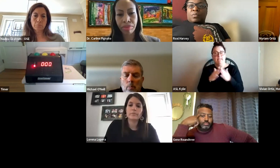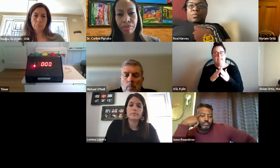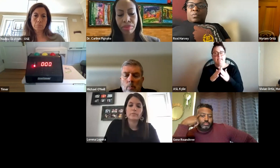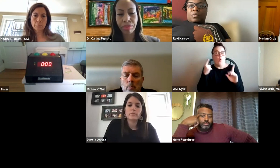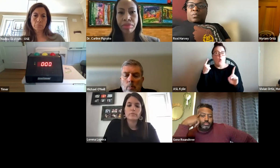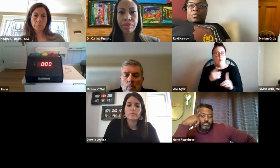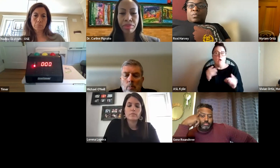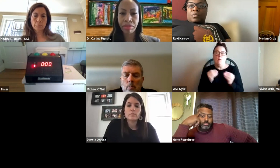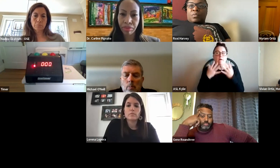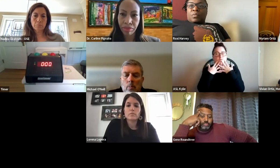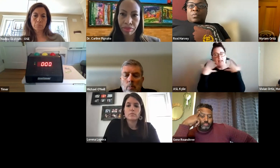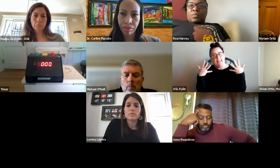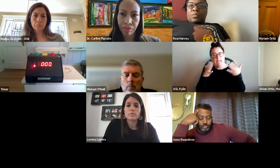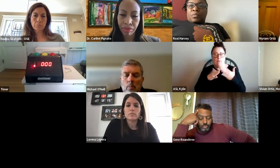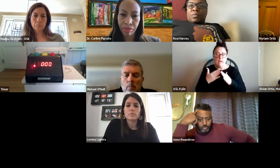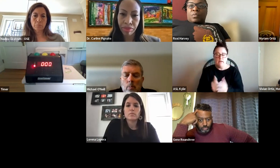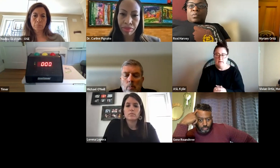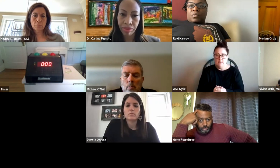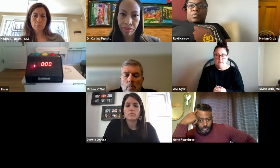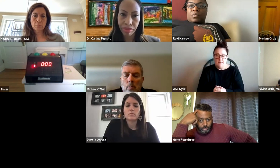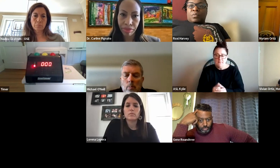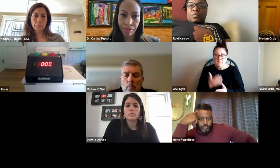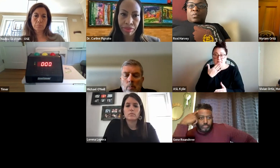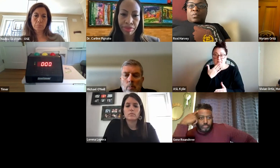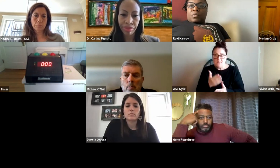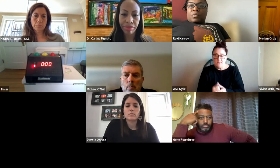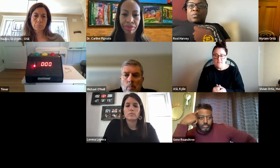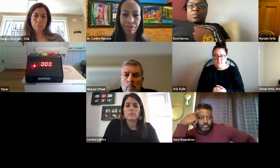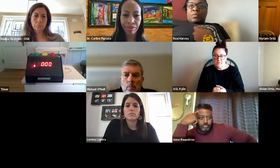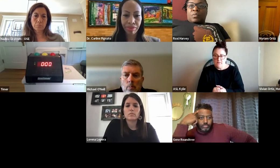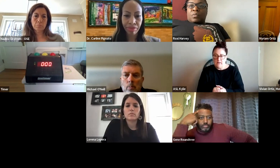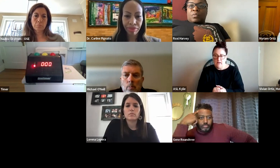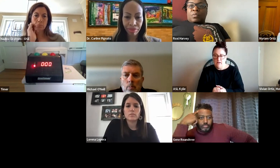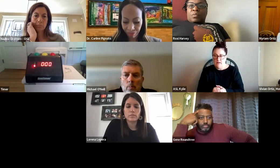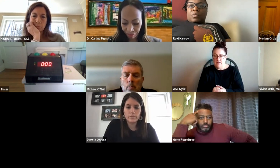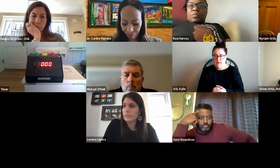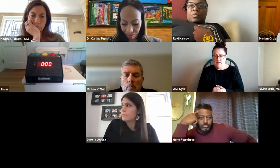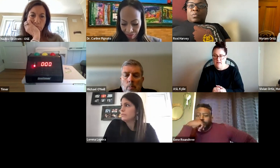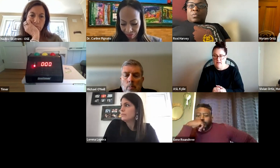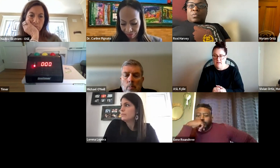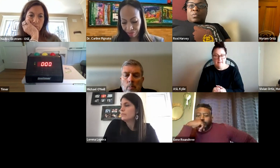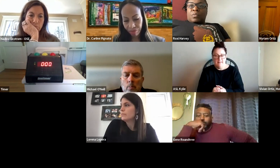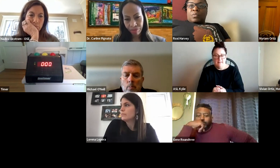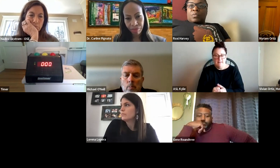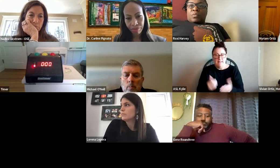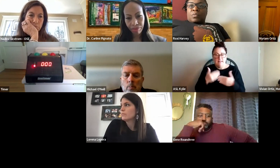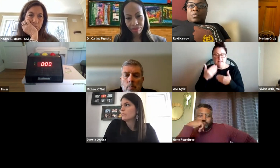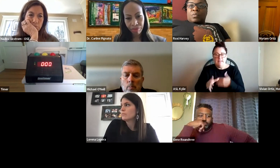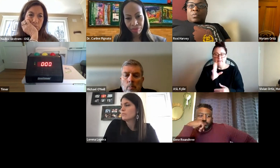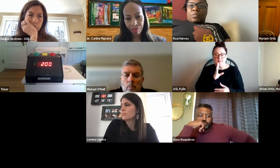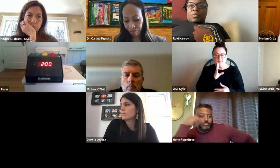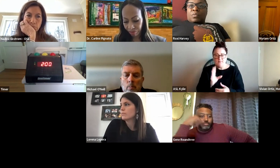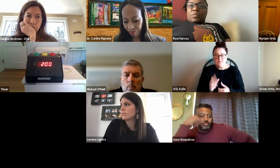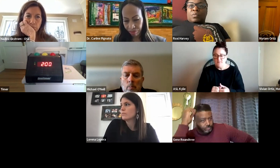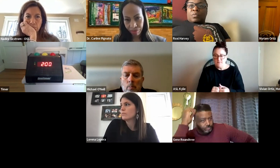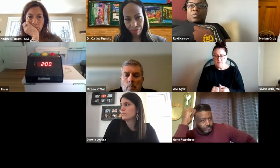it a more bike and walk friendly community. Thank you very much. Thank you, Vivian. Our next few speakers will be